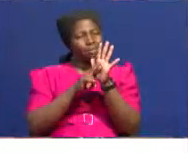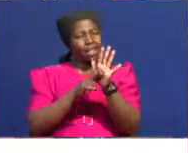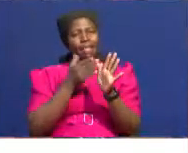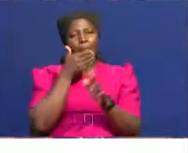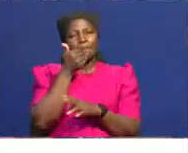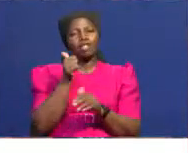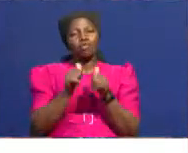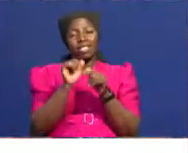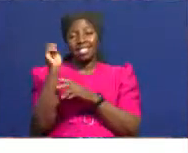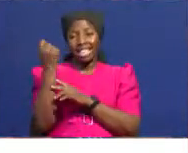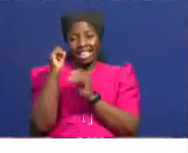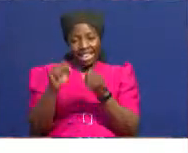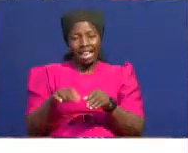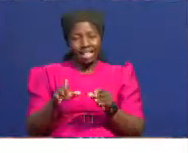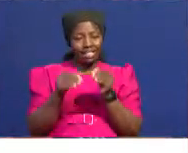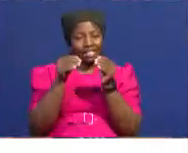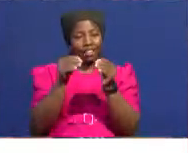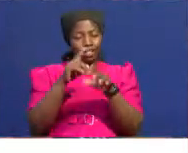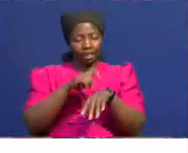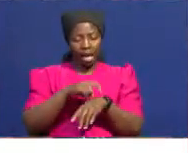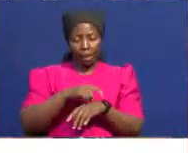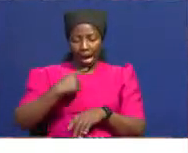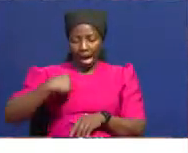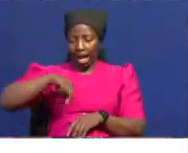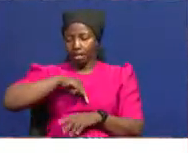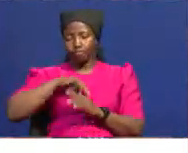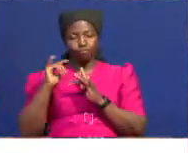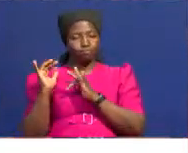As we gather here,